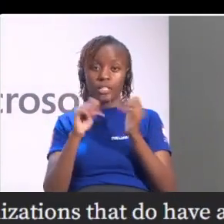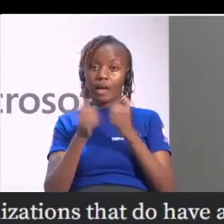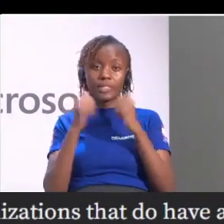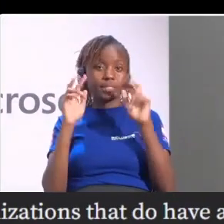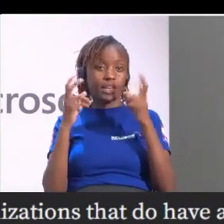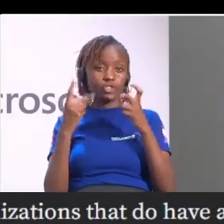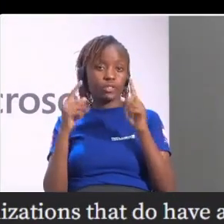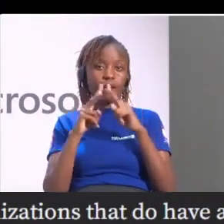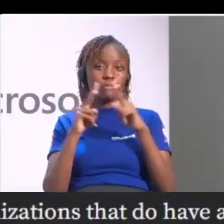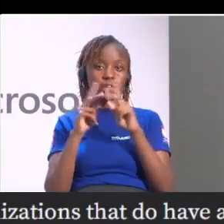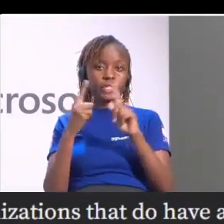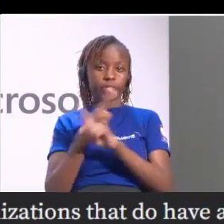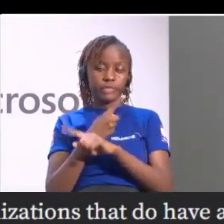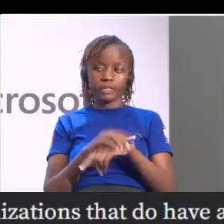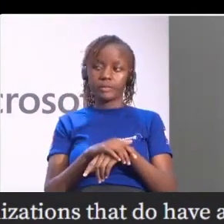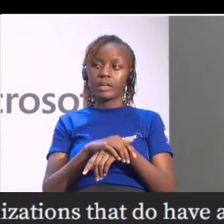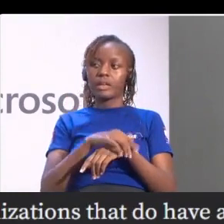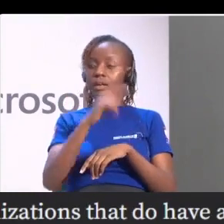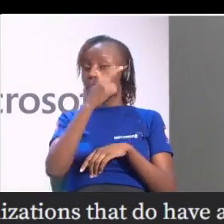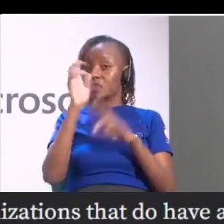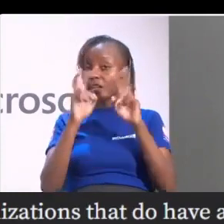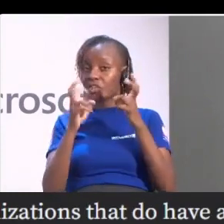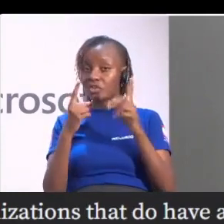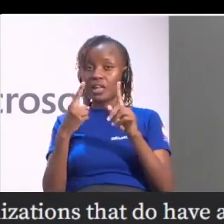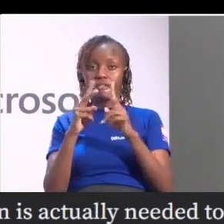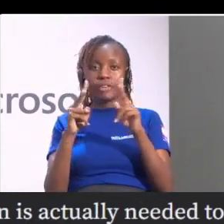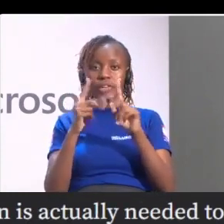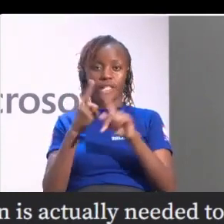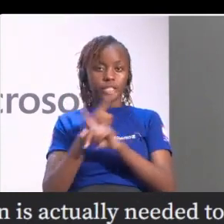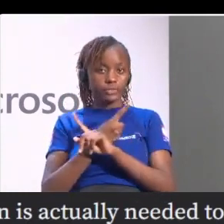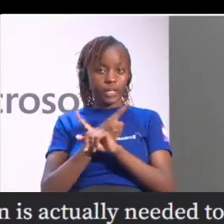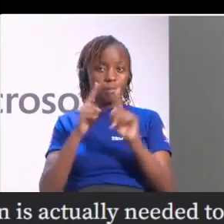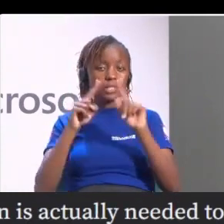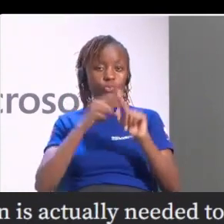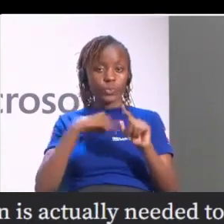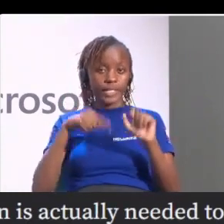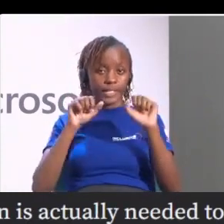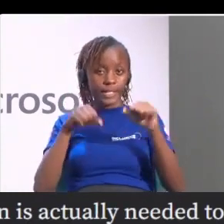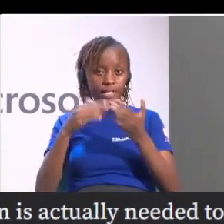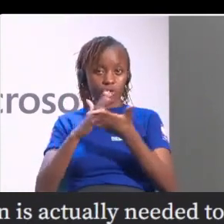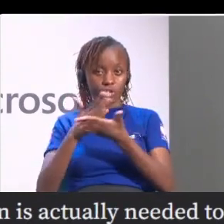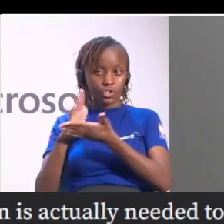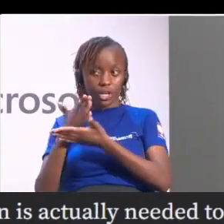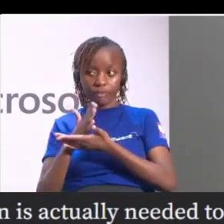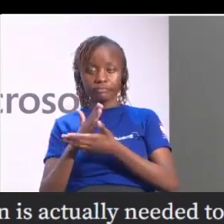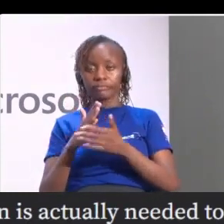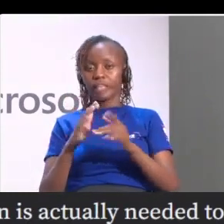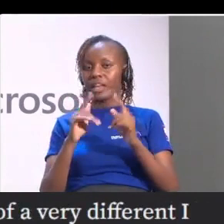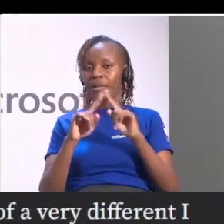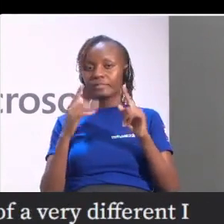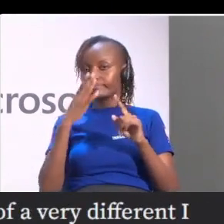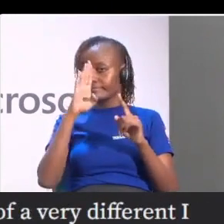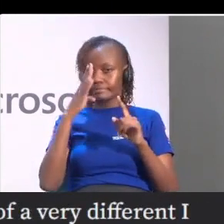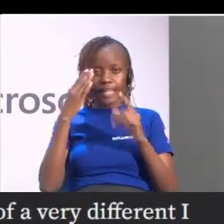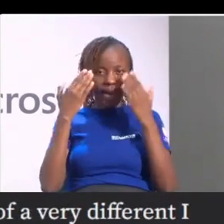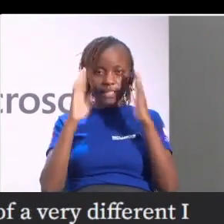I think Colette would agree with that. The realities are very different, but having existence to share, but I'm not too sure how that would